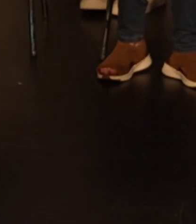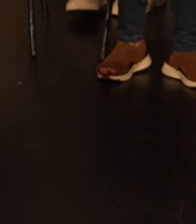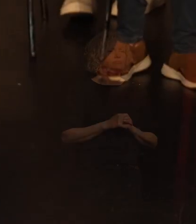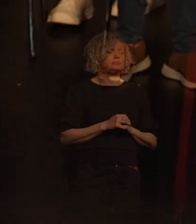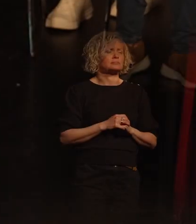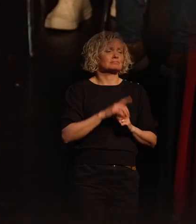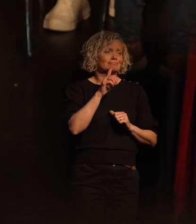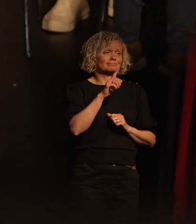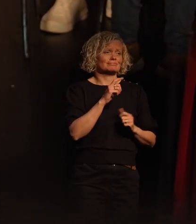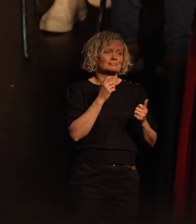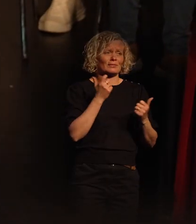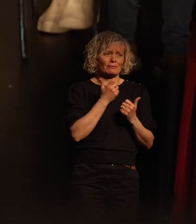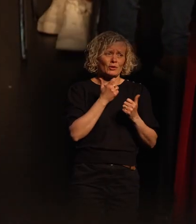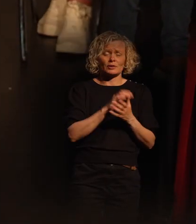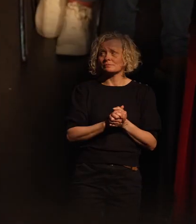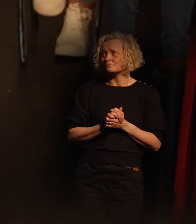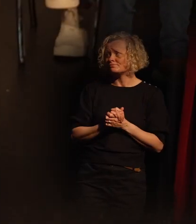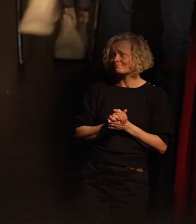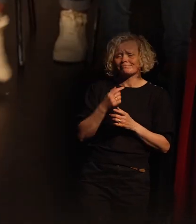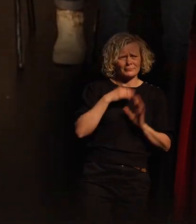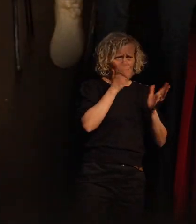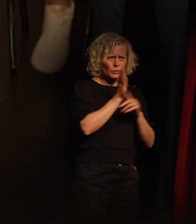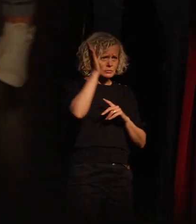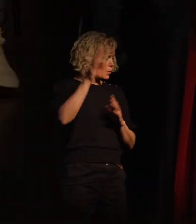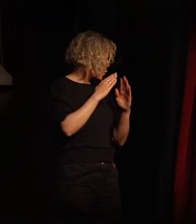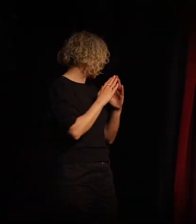and beat you yet. That was fun, but I must find my crock and get home.